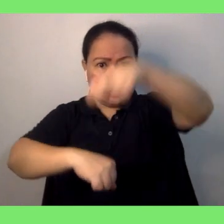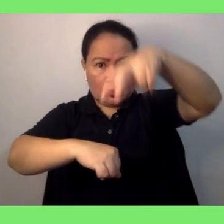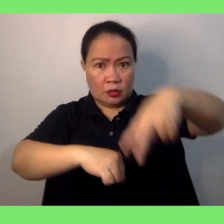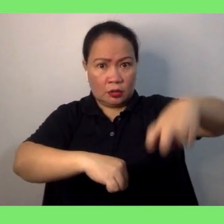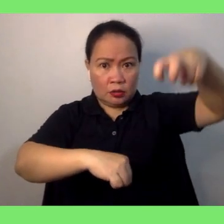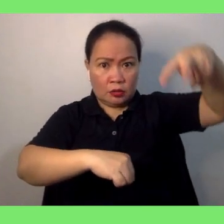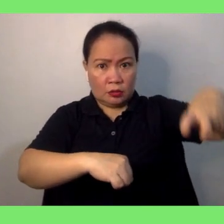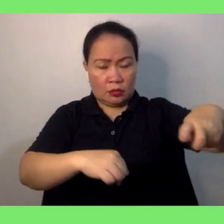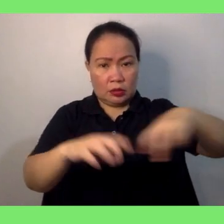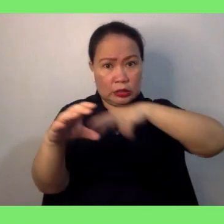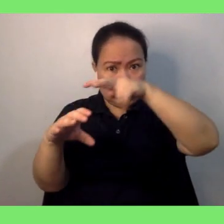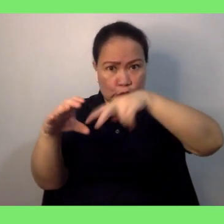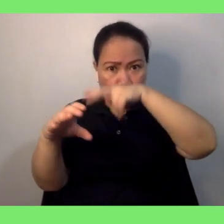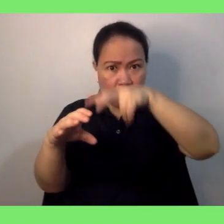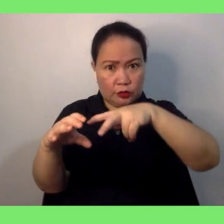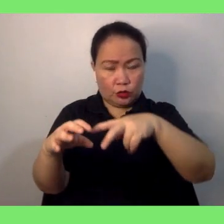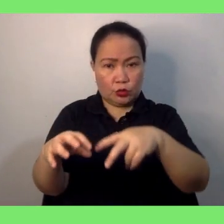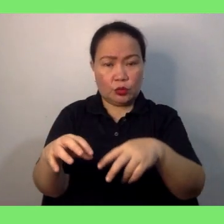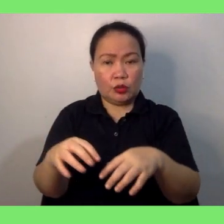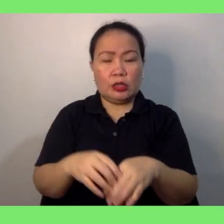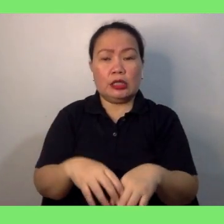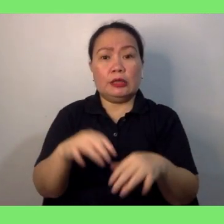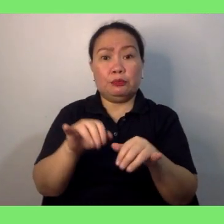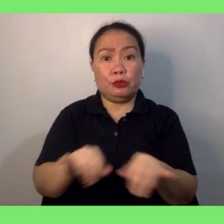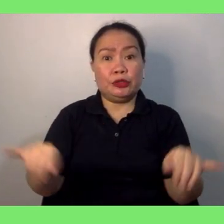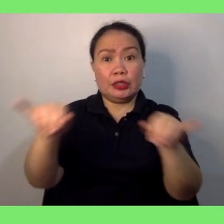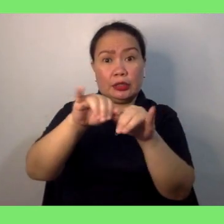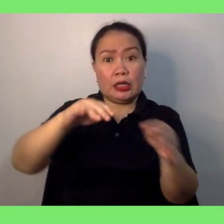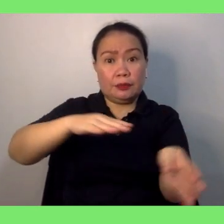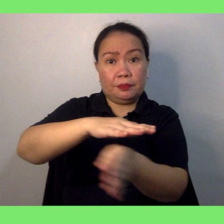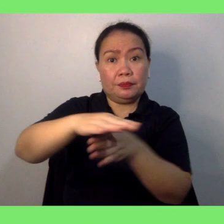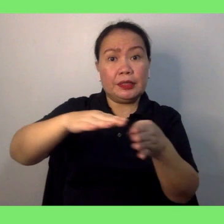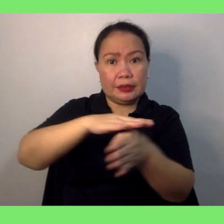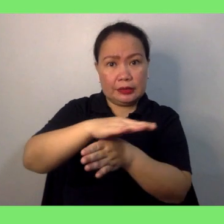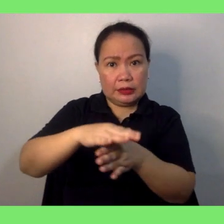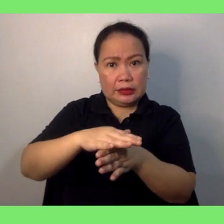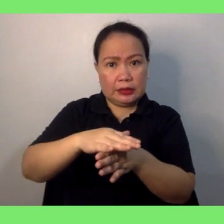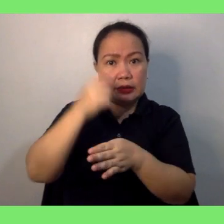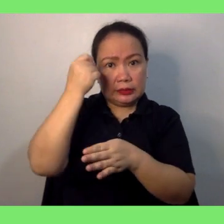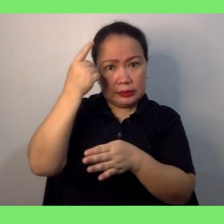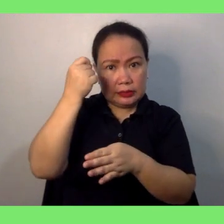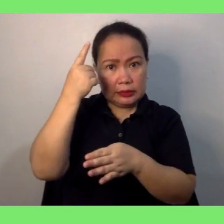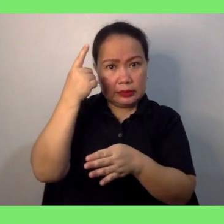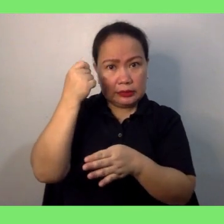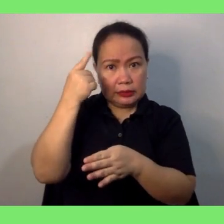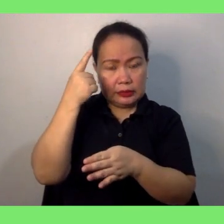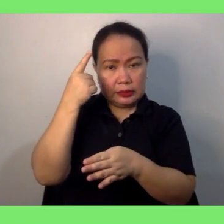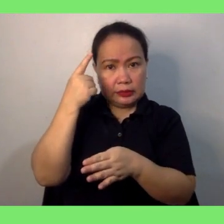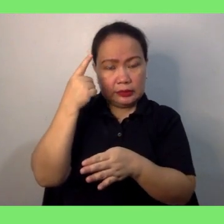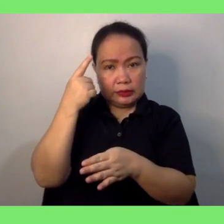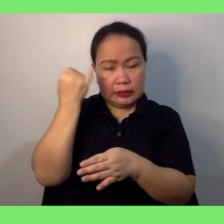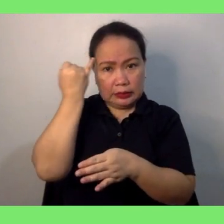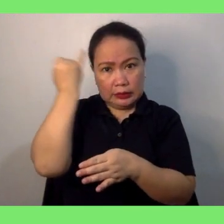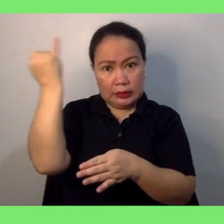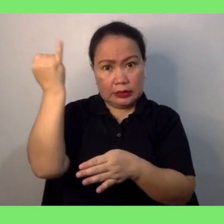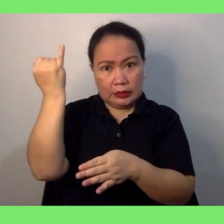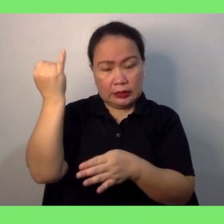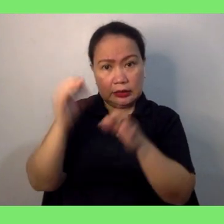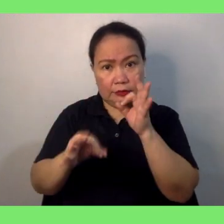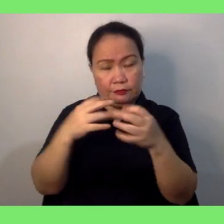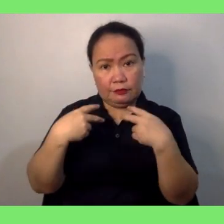kasi importante po yung mga basic concept. Pag hindi matibay ang foundation, yung basic